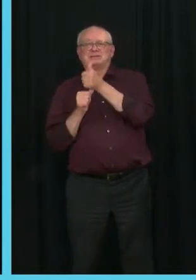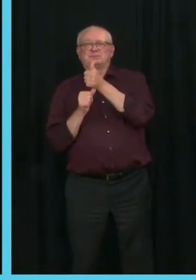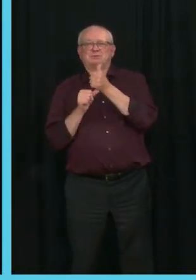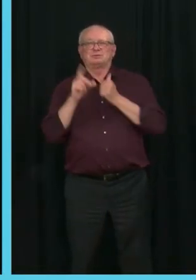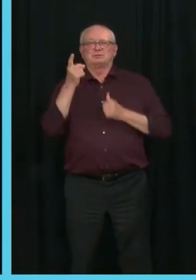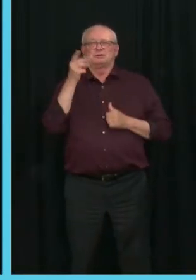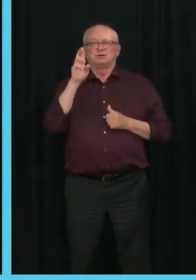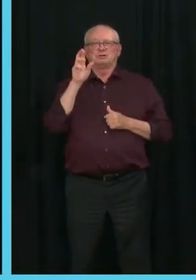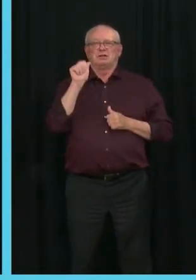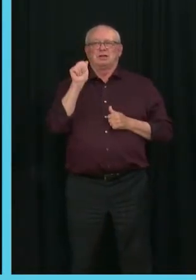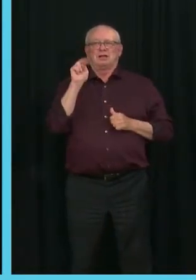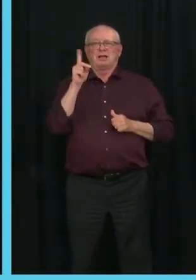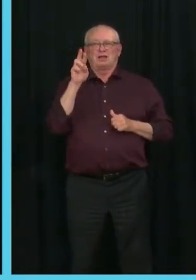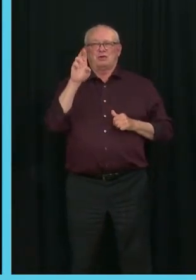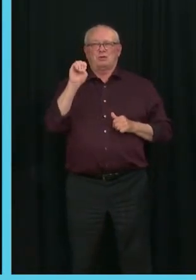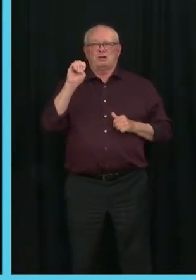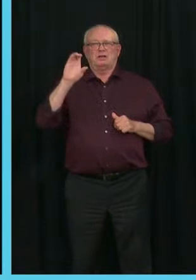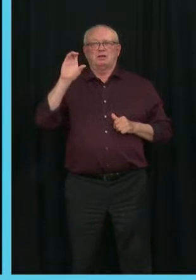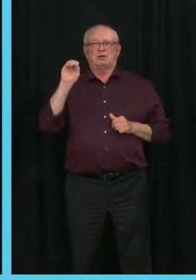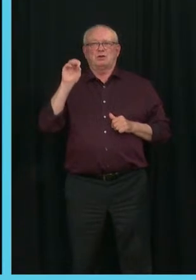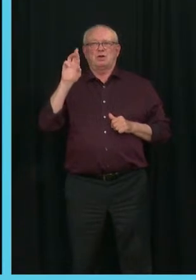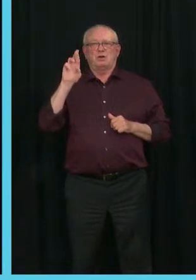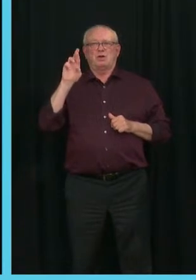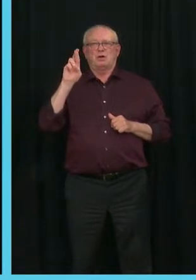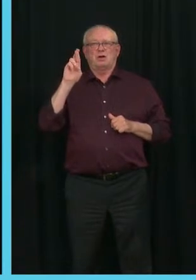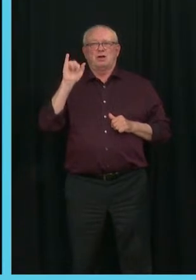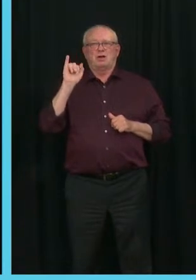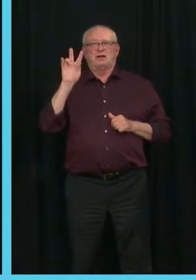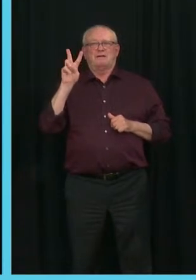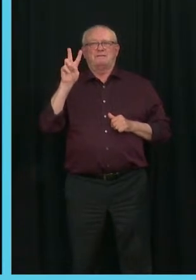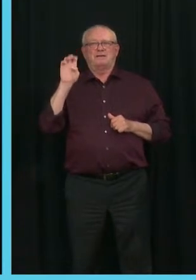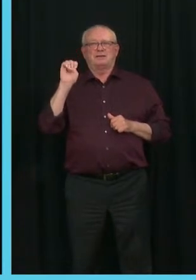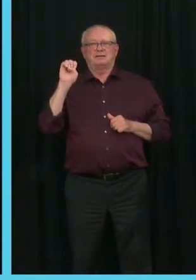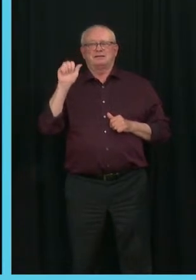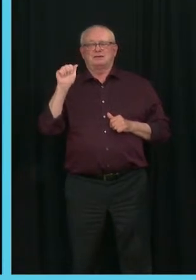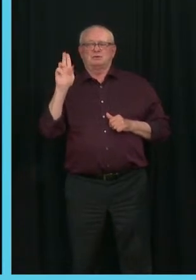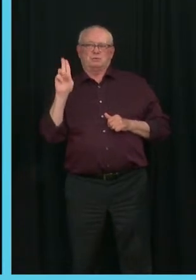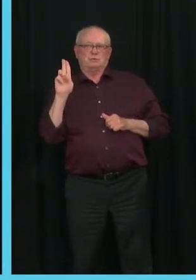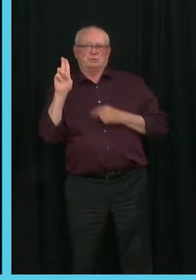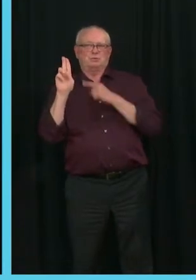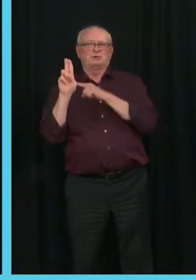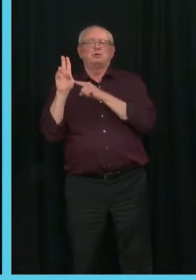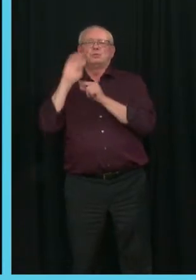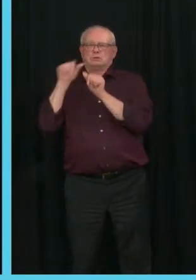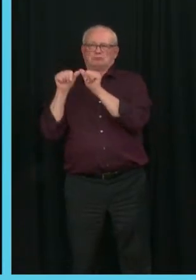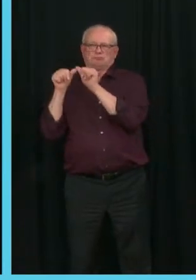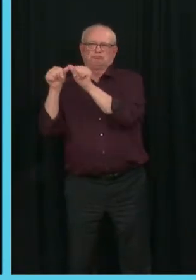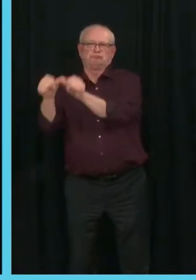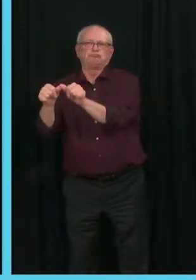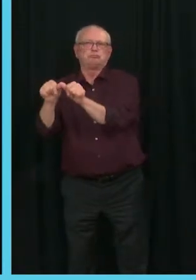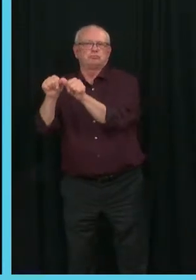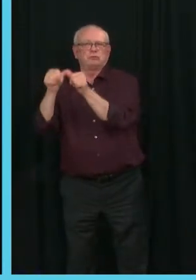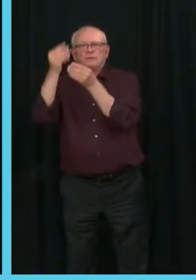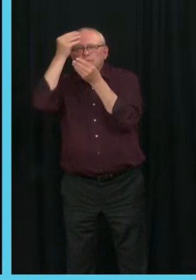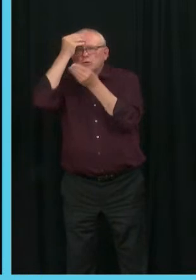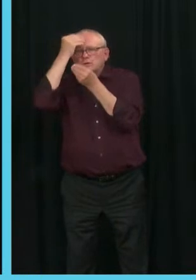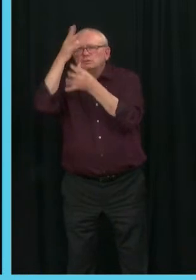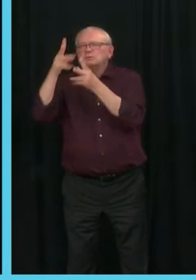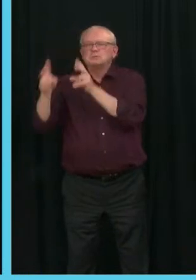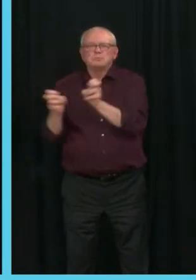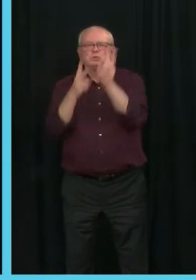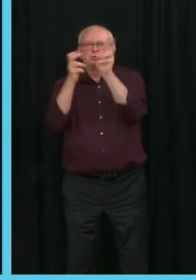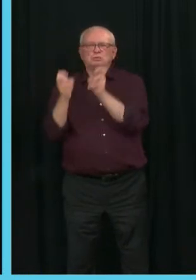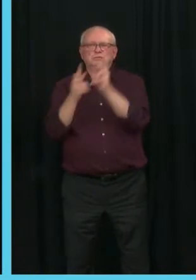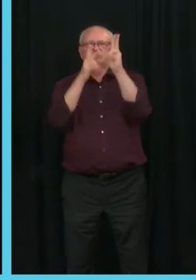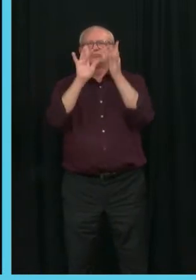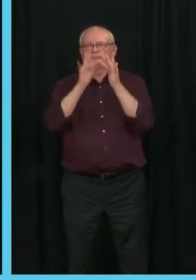every day to protect Albertans. We will continue to post data every day, and I will provide another live update after I